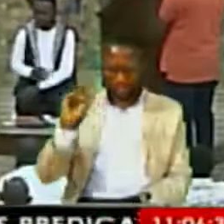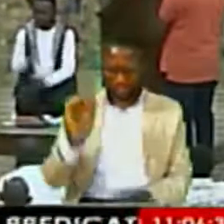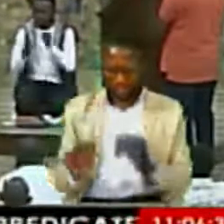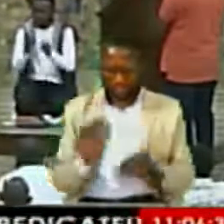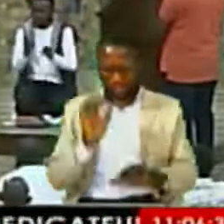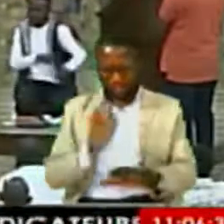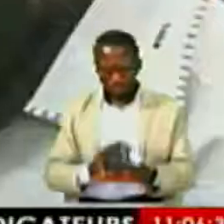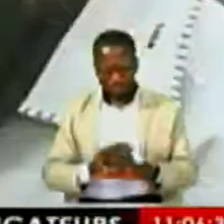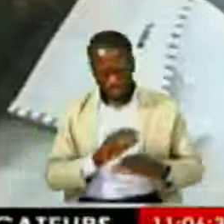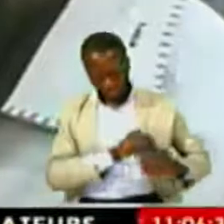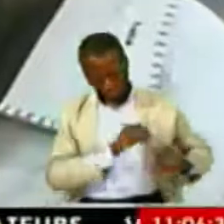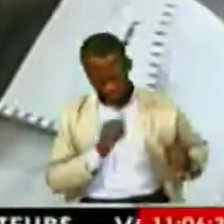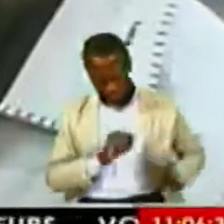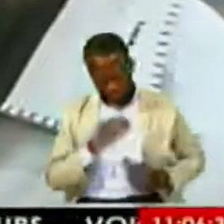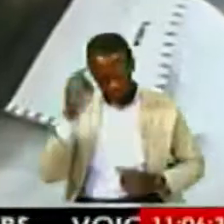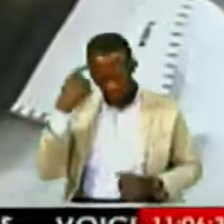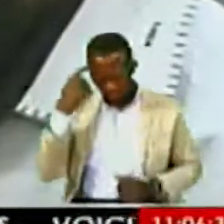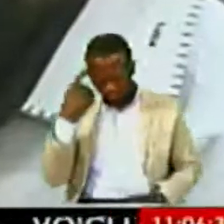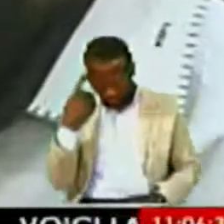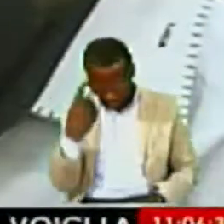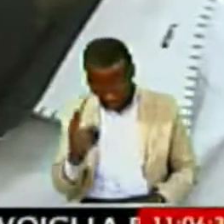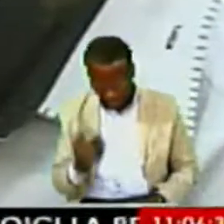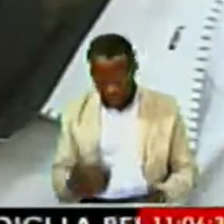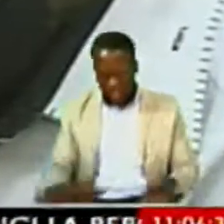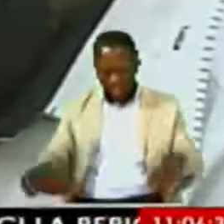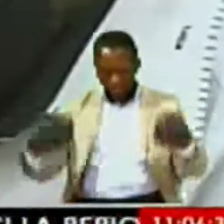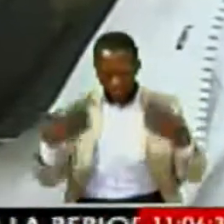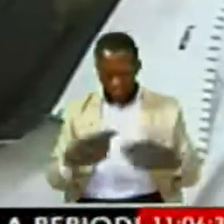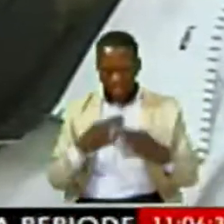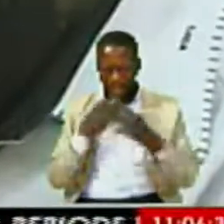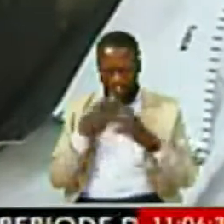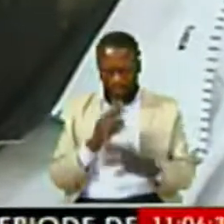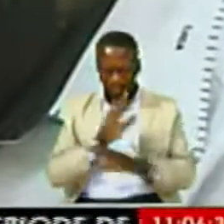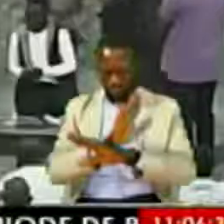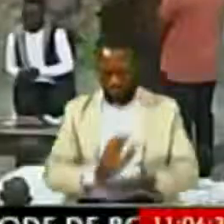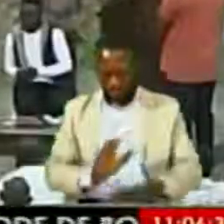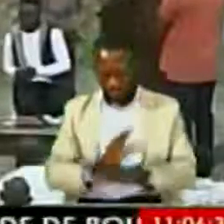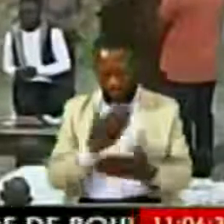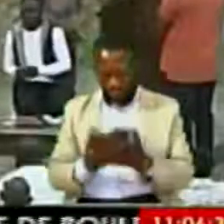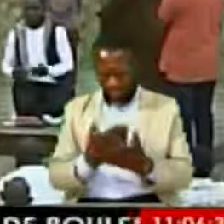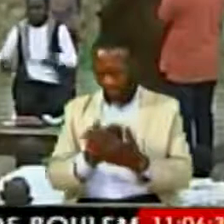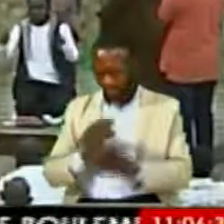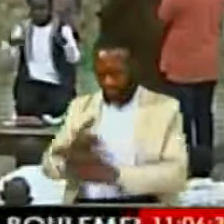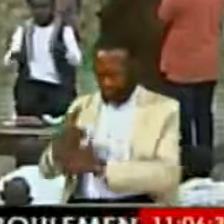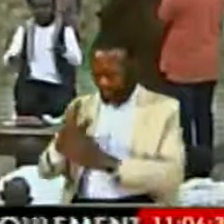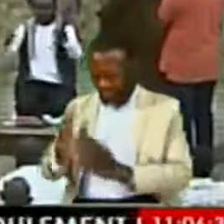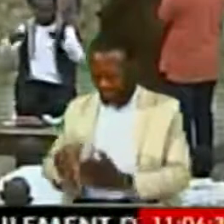heart, come to God. God is calling you. Reply to his calling.